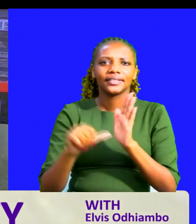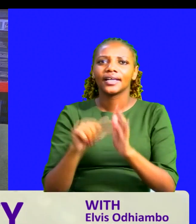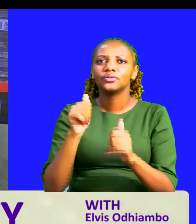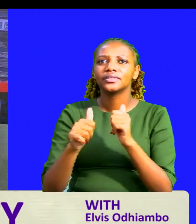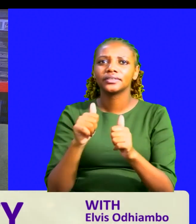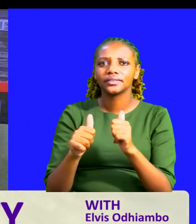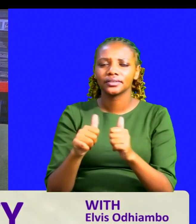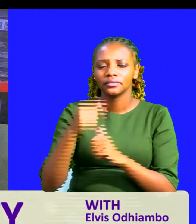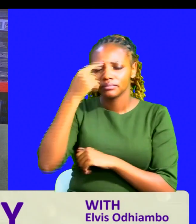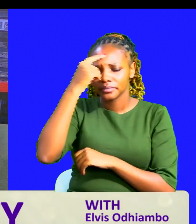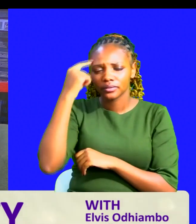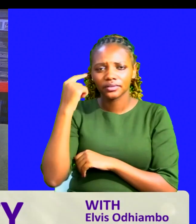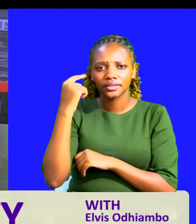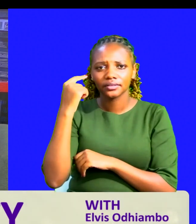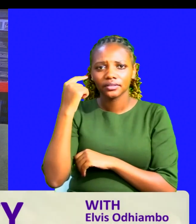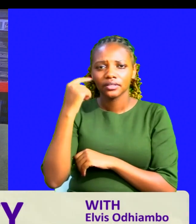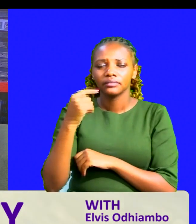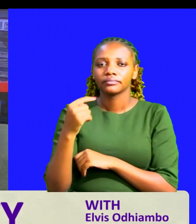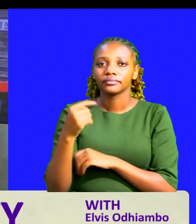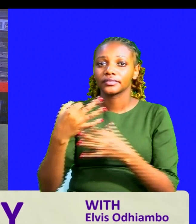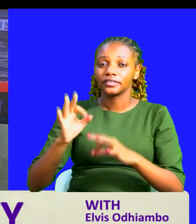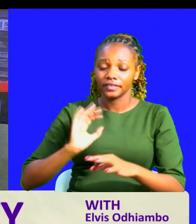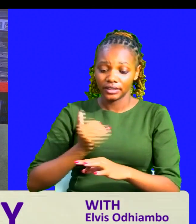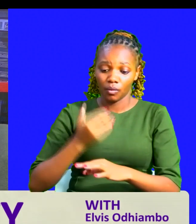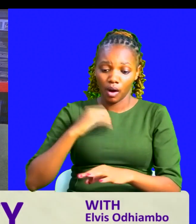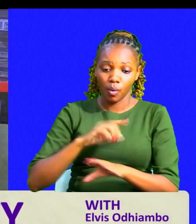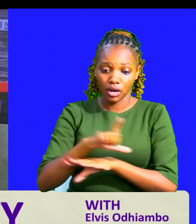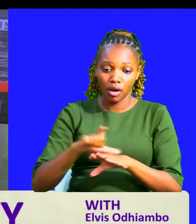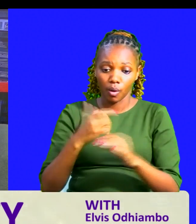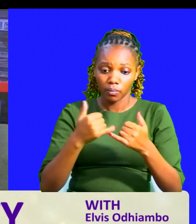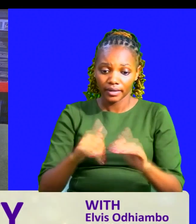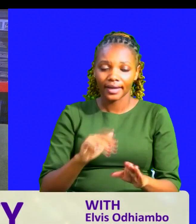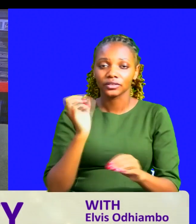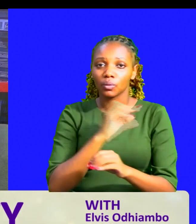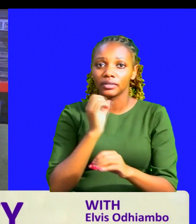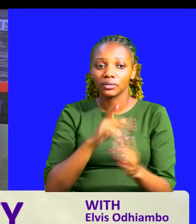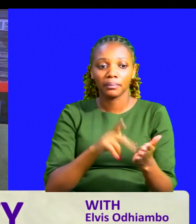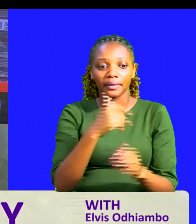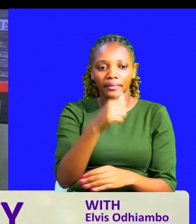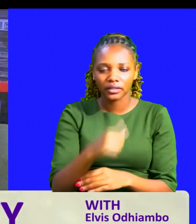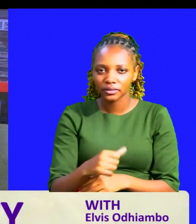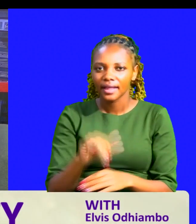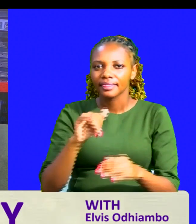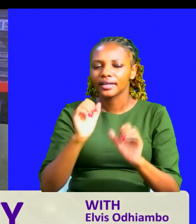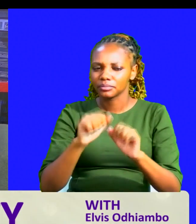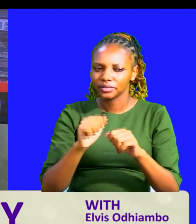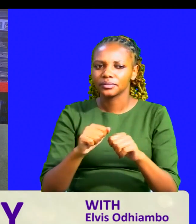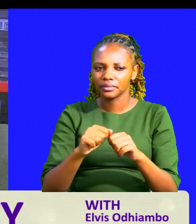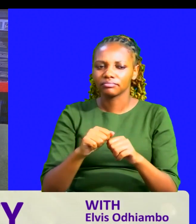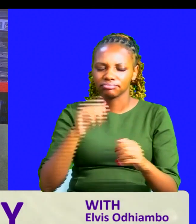day? Because kama ingekuwa our own local players complaining that they have not been paid, then that would make sense,